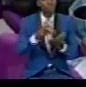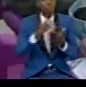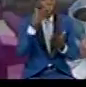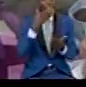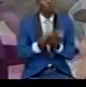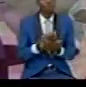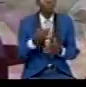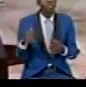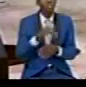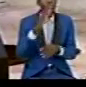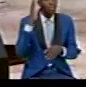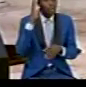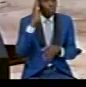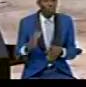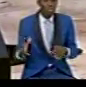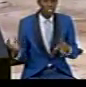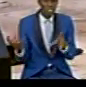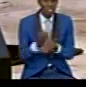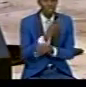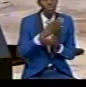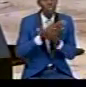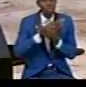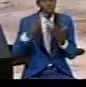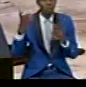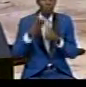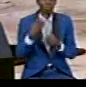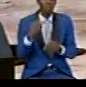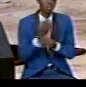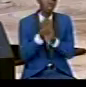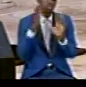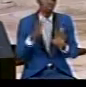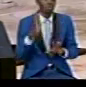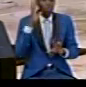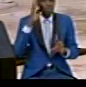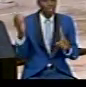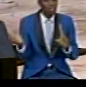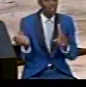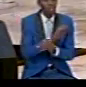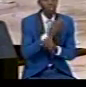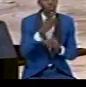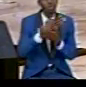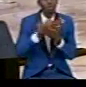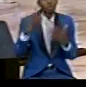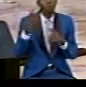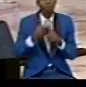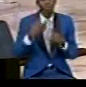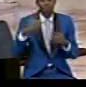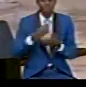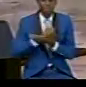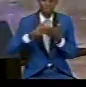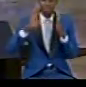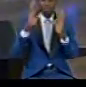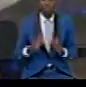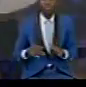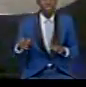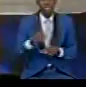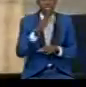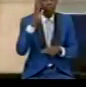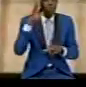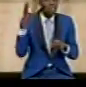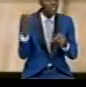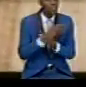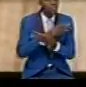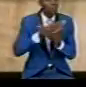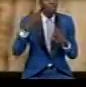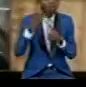cut you away from the Savior. They will cut you away from the sanctifier. They will cut you away